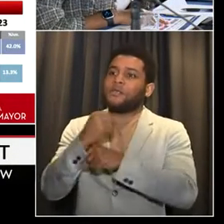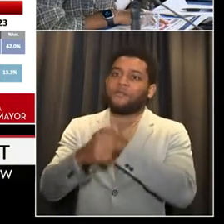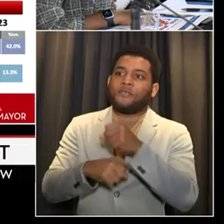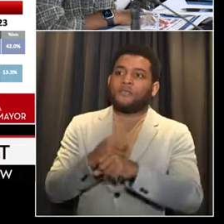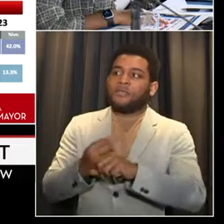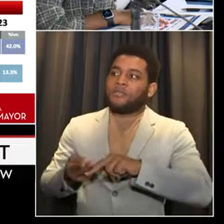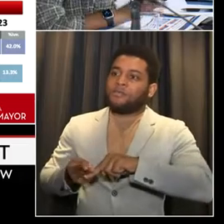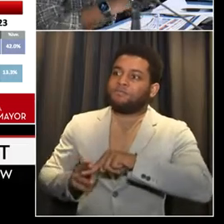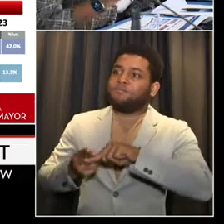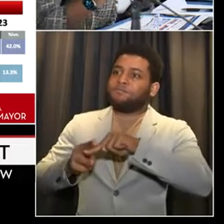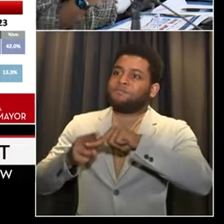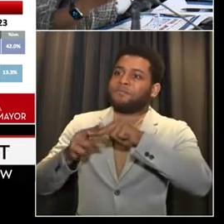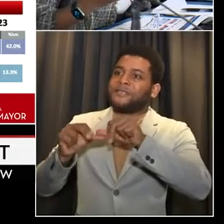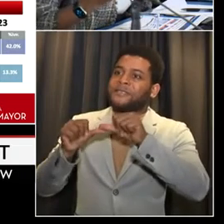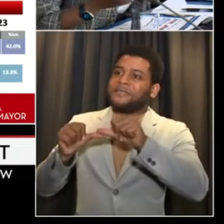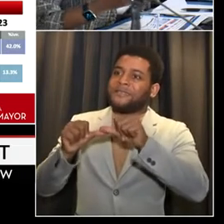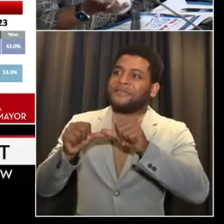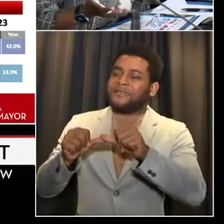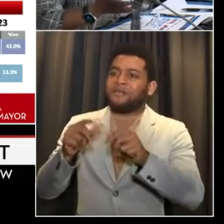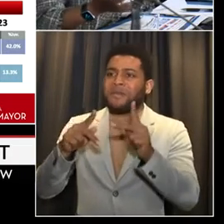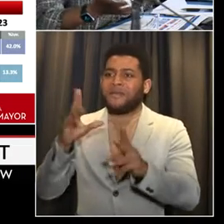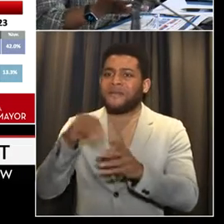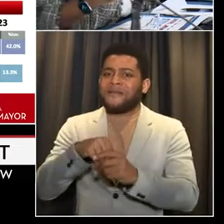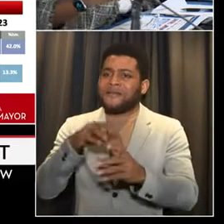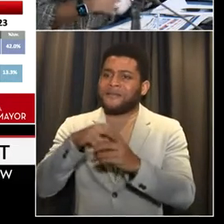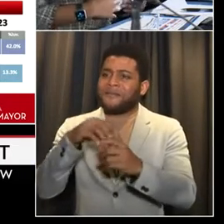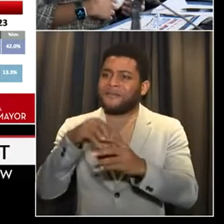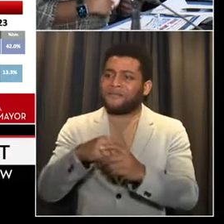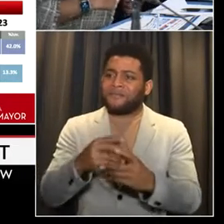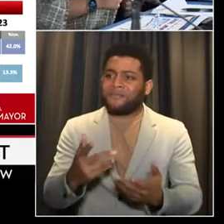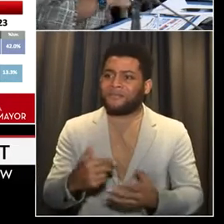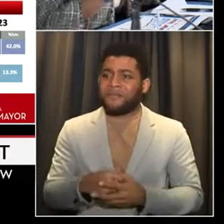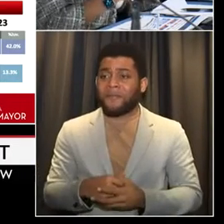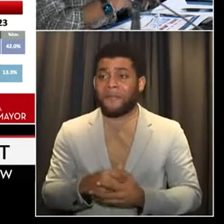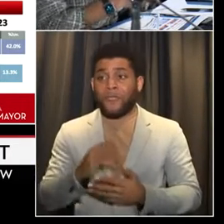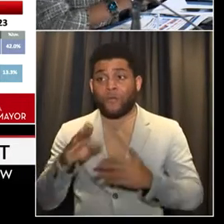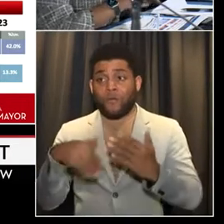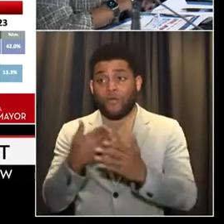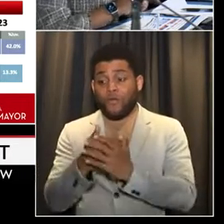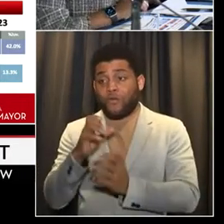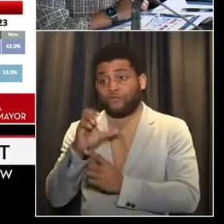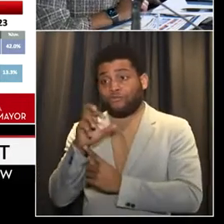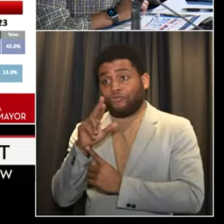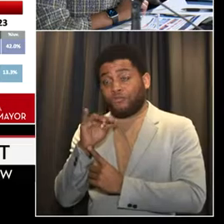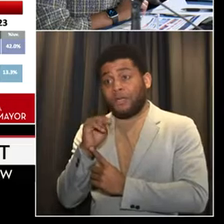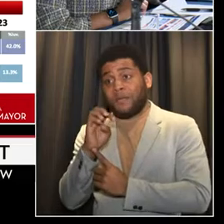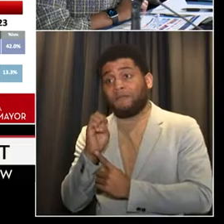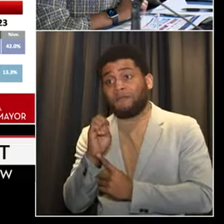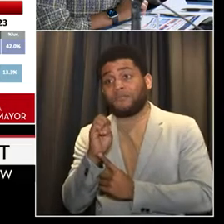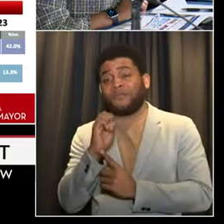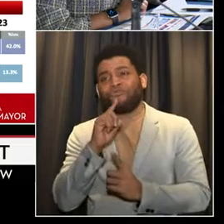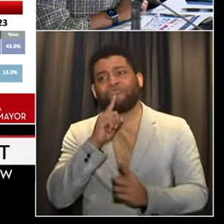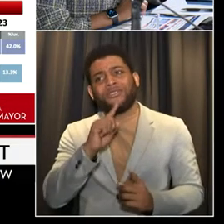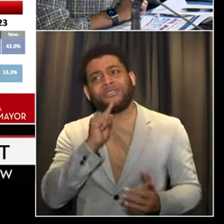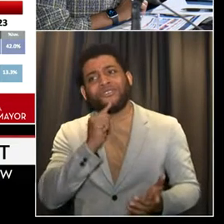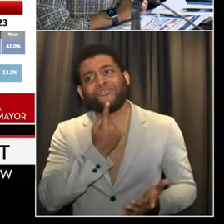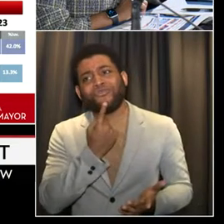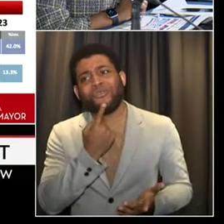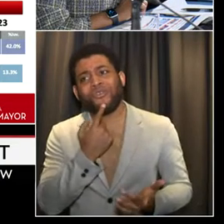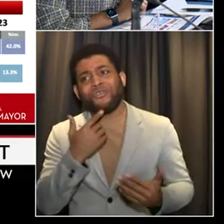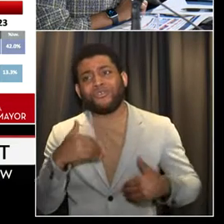more, I think all crime with young people is serious, but with more violent activity and